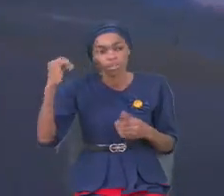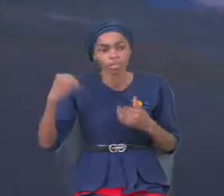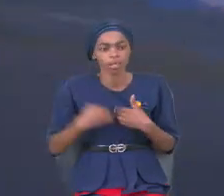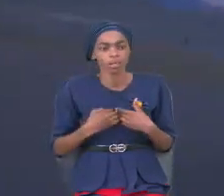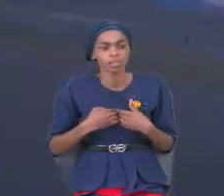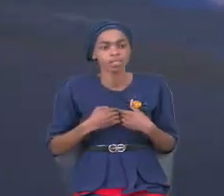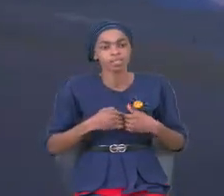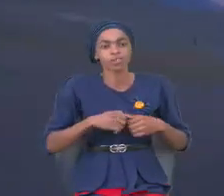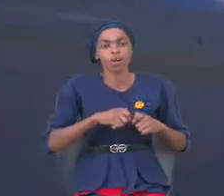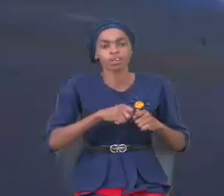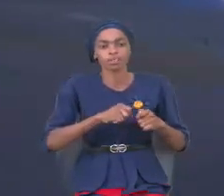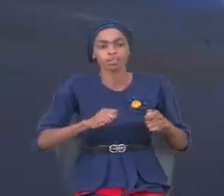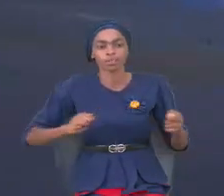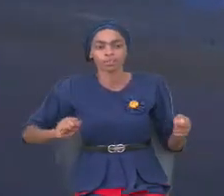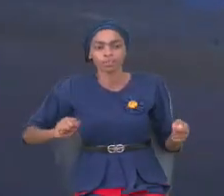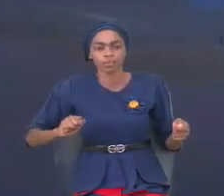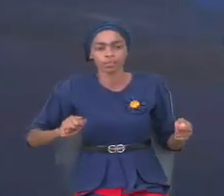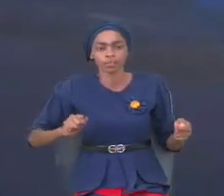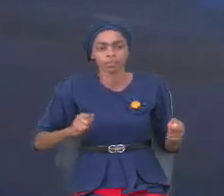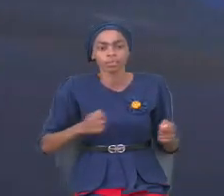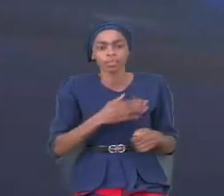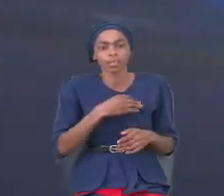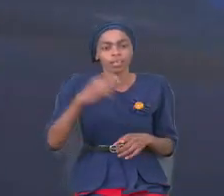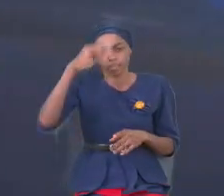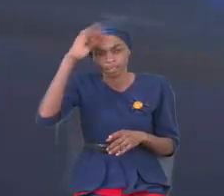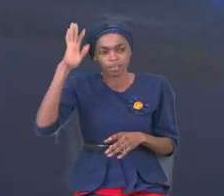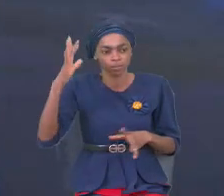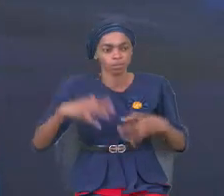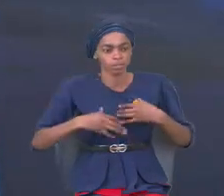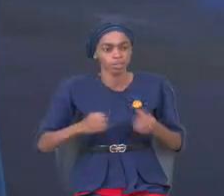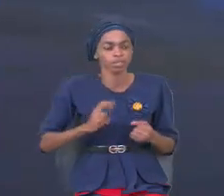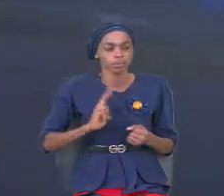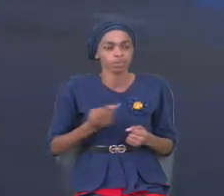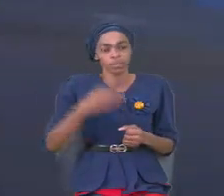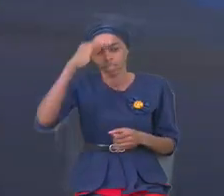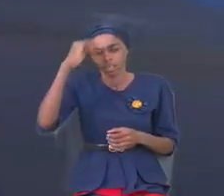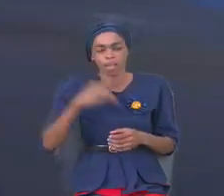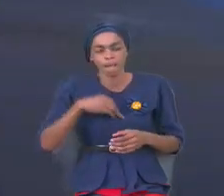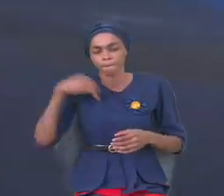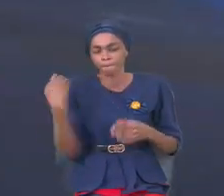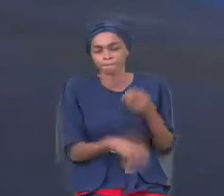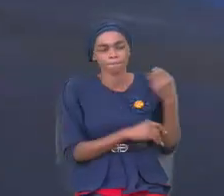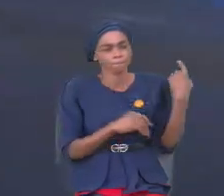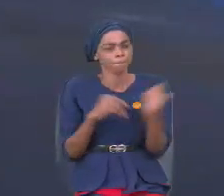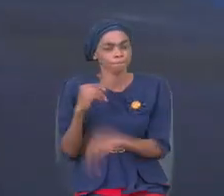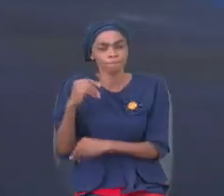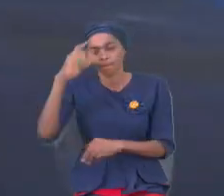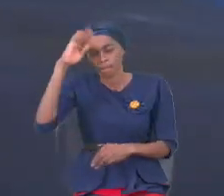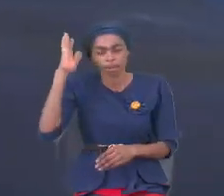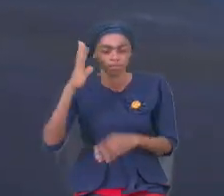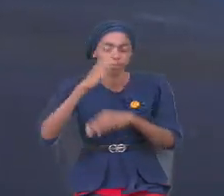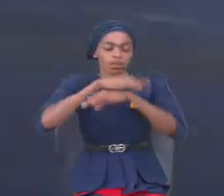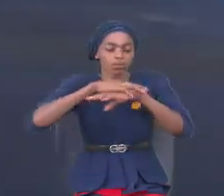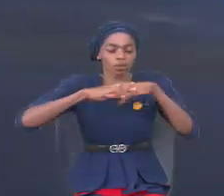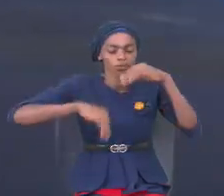has smitten, and he will bind us up. because all that happened from the hand